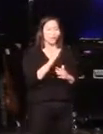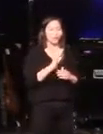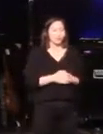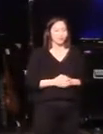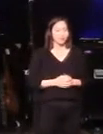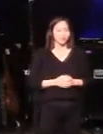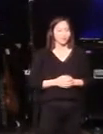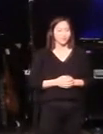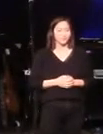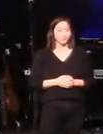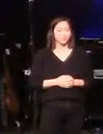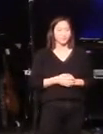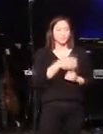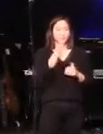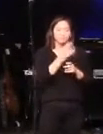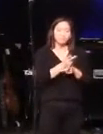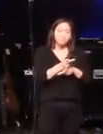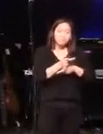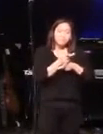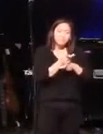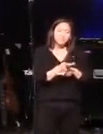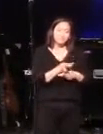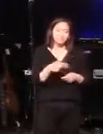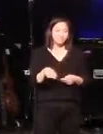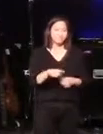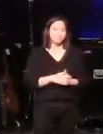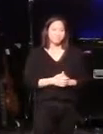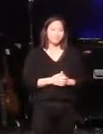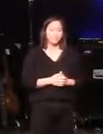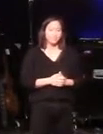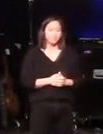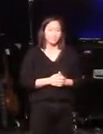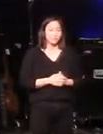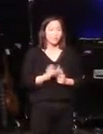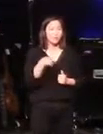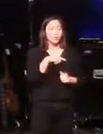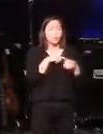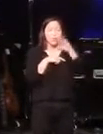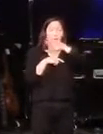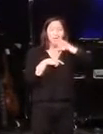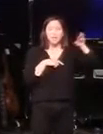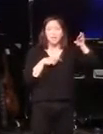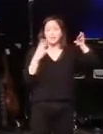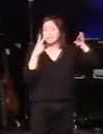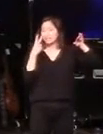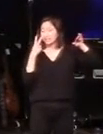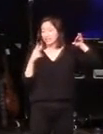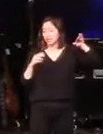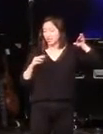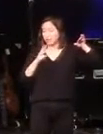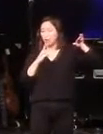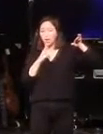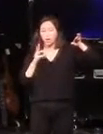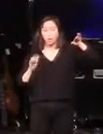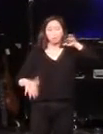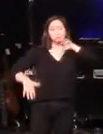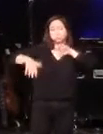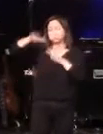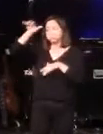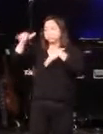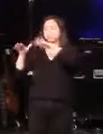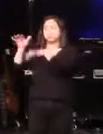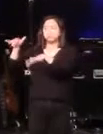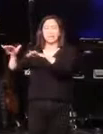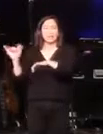he's got me. But we see the waves, as Peter did when he walked out of the boat, and go, the waves are too big, this is